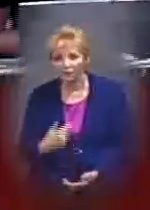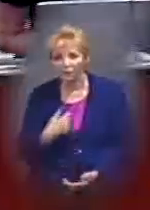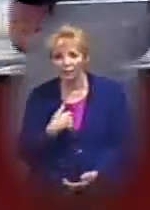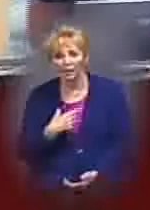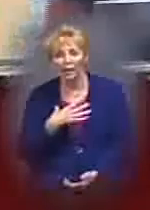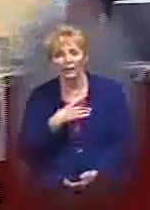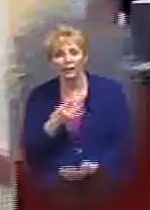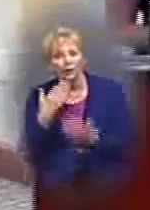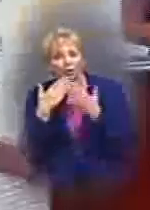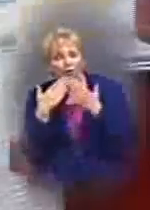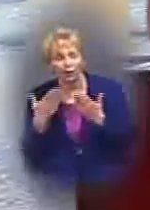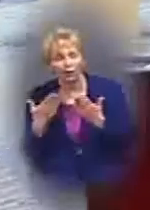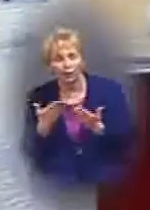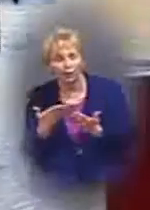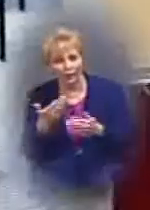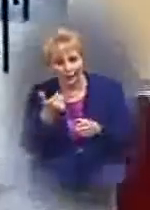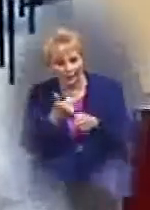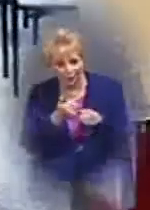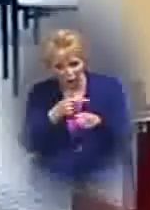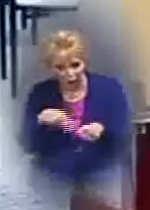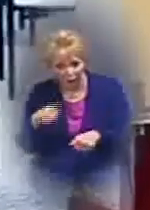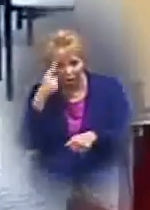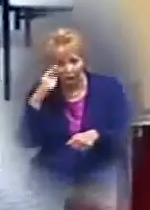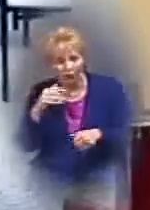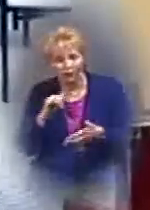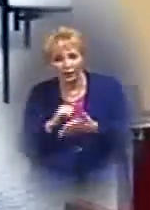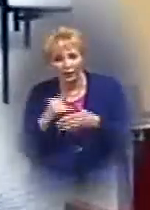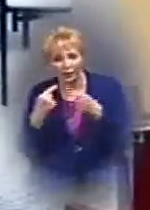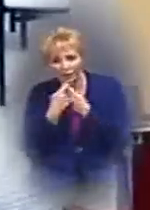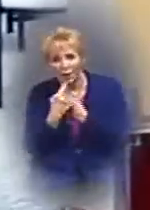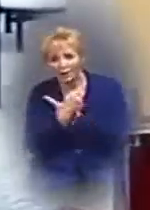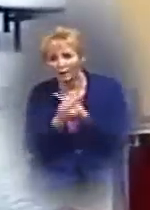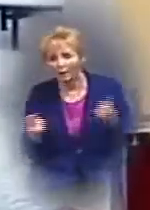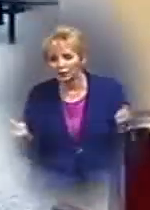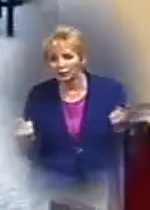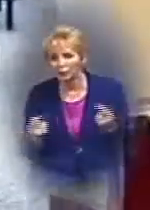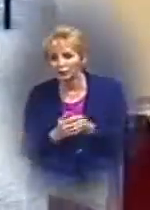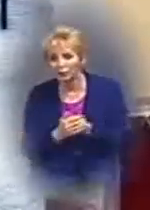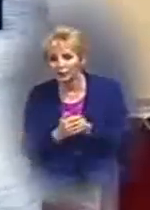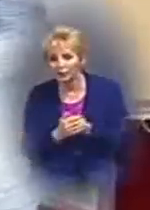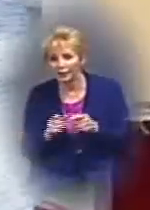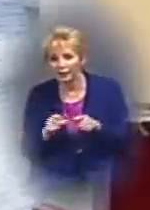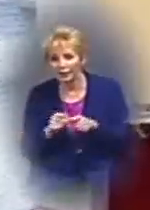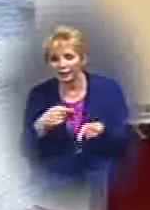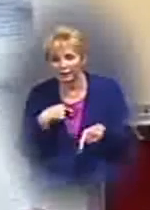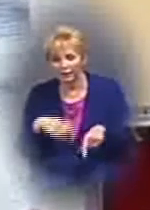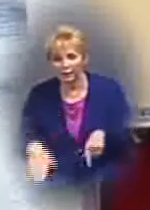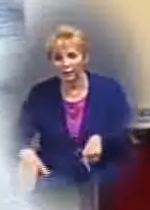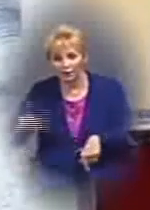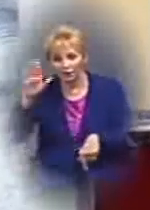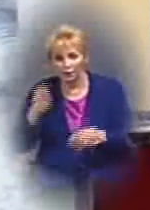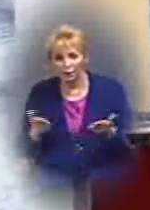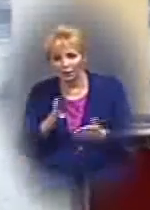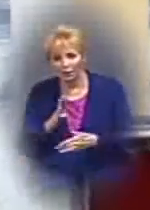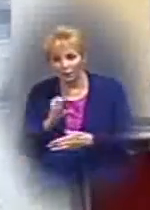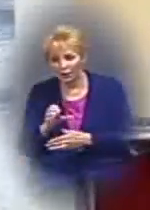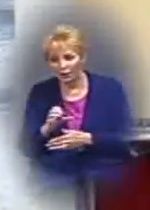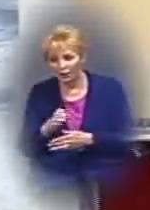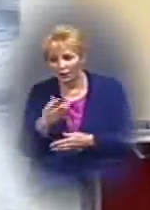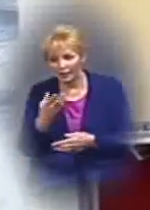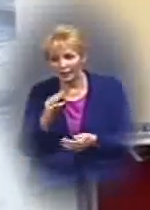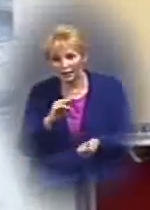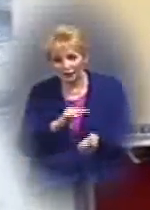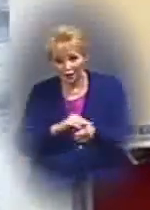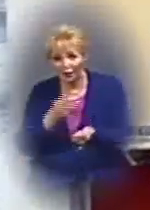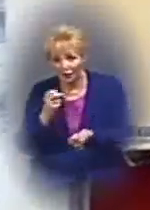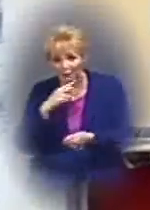I would like to thank you each for the proclamation. As a native of Burke County, growing up here, in fact, Dr. Hamer delivered